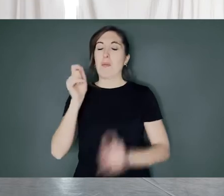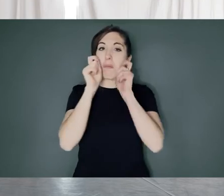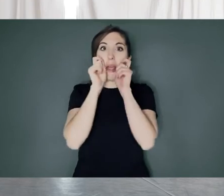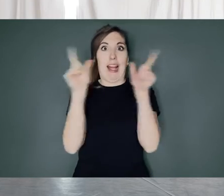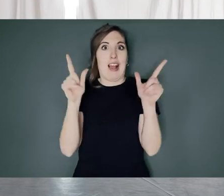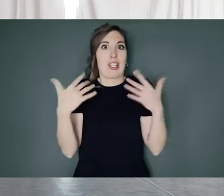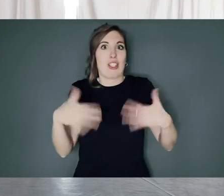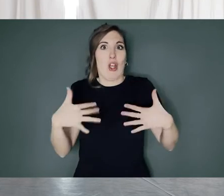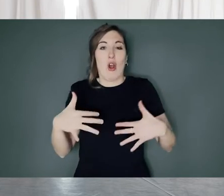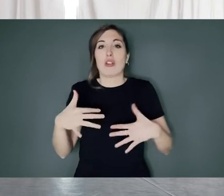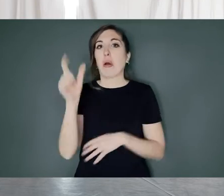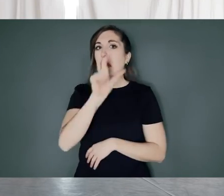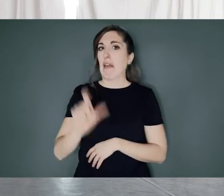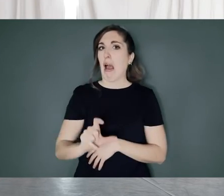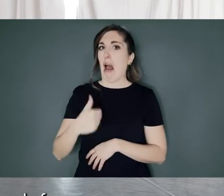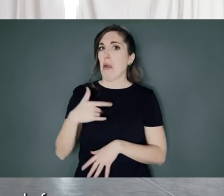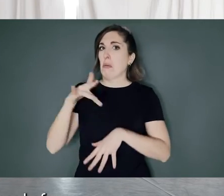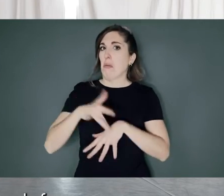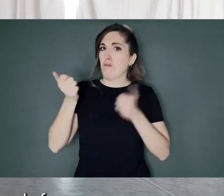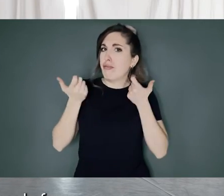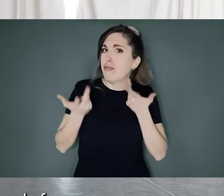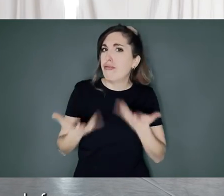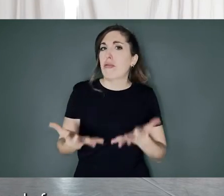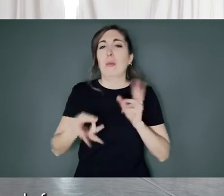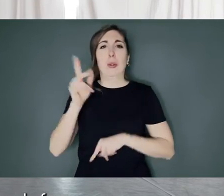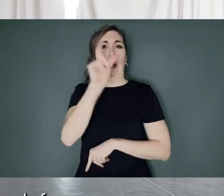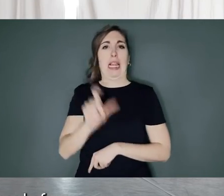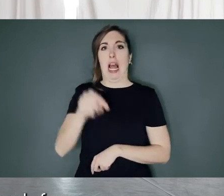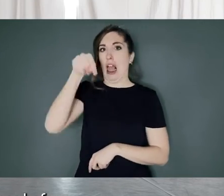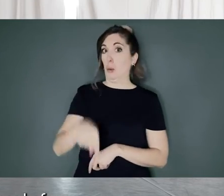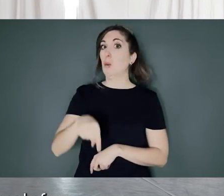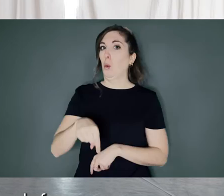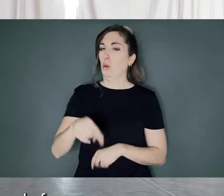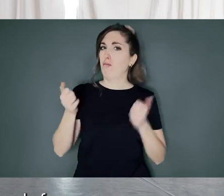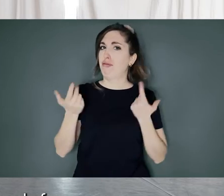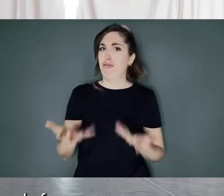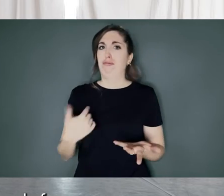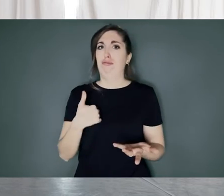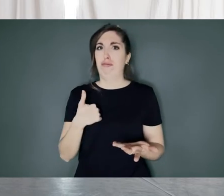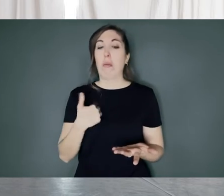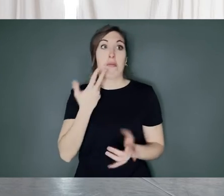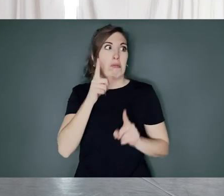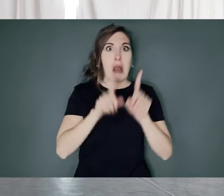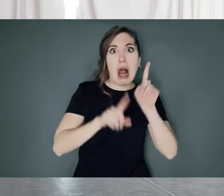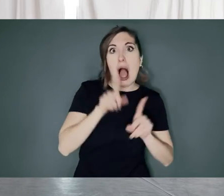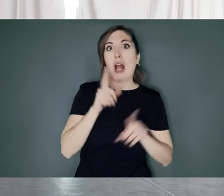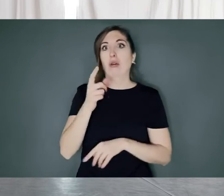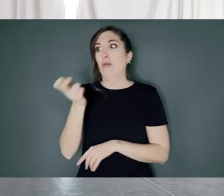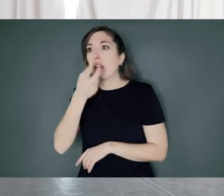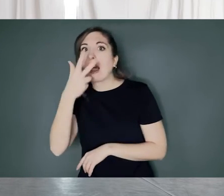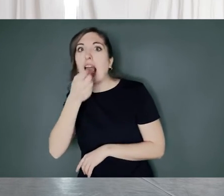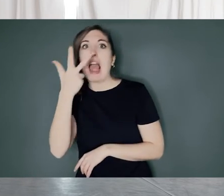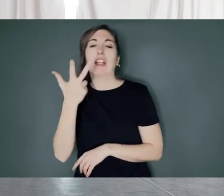Definitely think it does. I think it's really wonderful. I've visited Italy several times before, particularly in the southern regions of